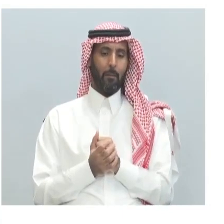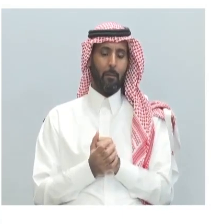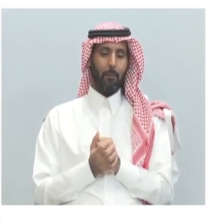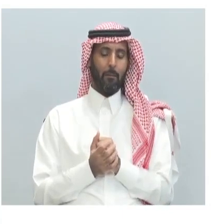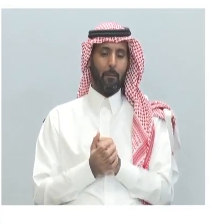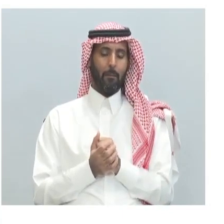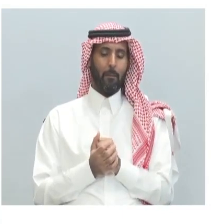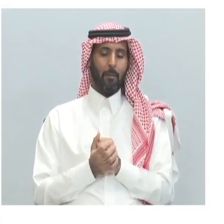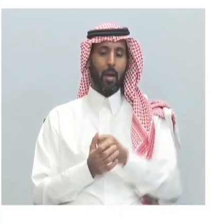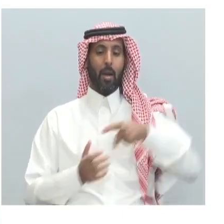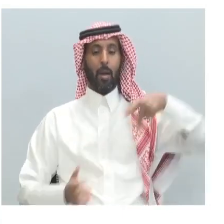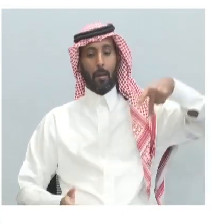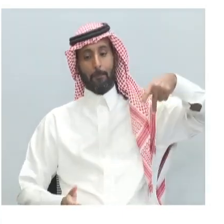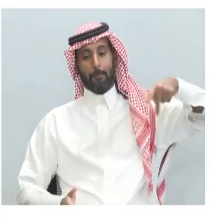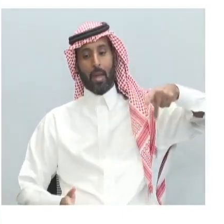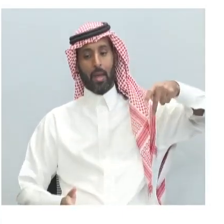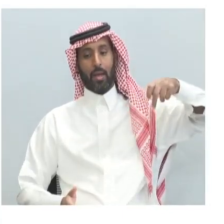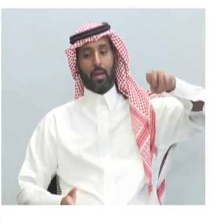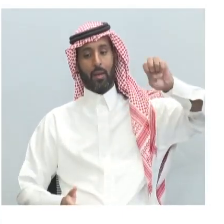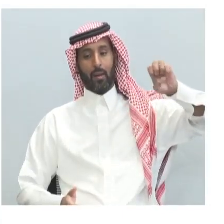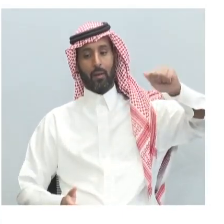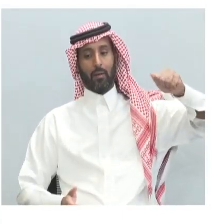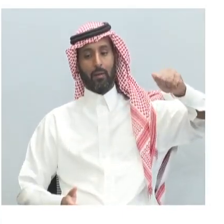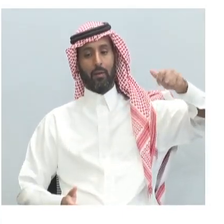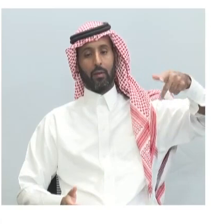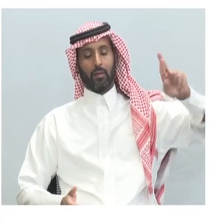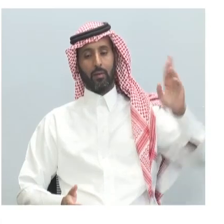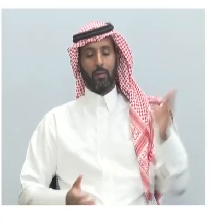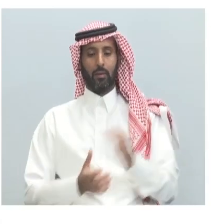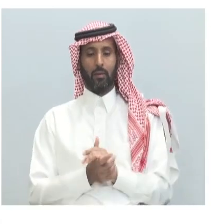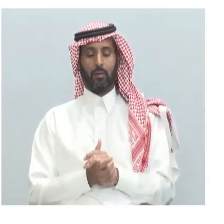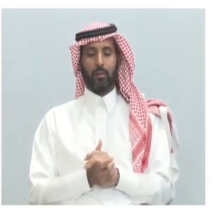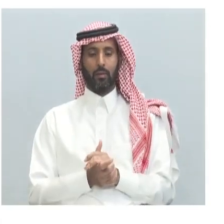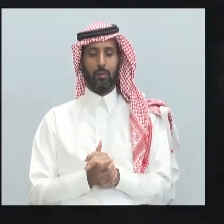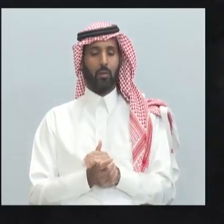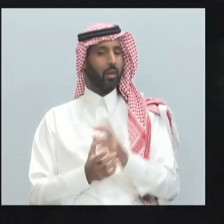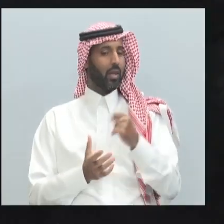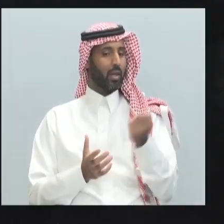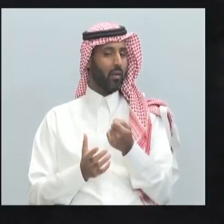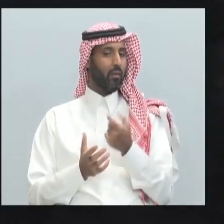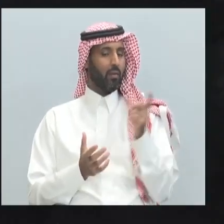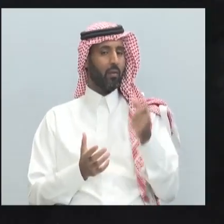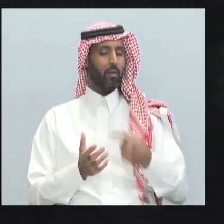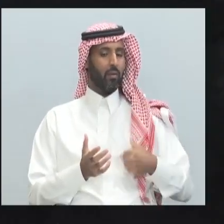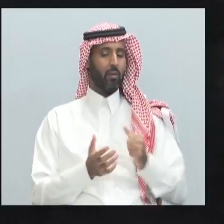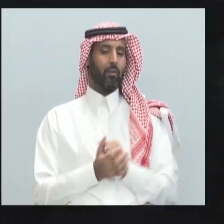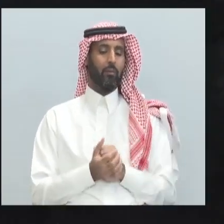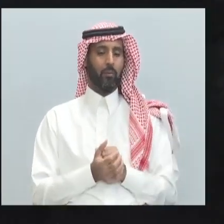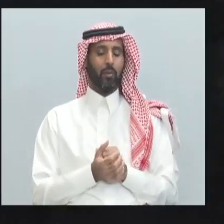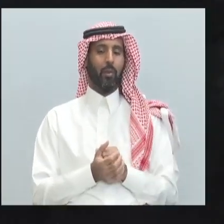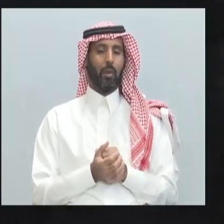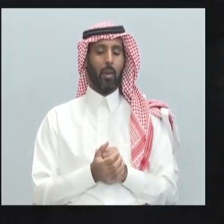E-R-E, E-A-R, or A-I-R? So, pear. But how to write